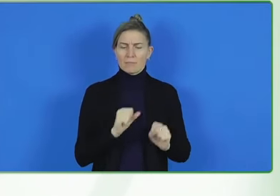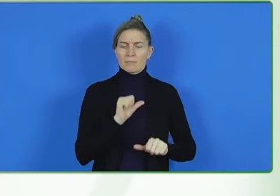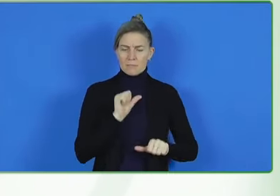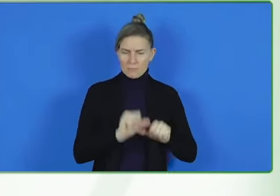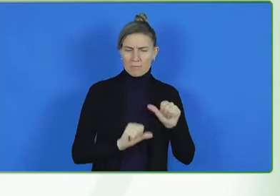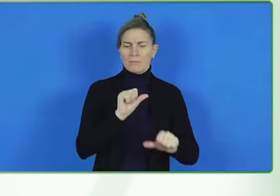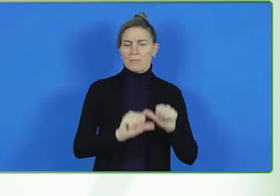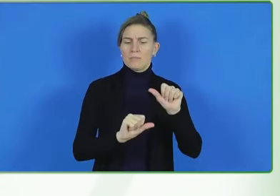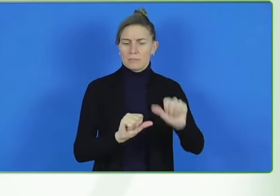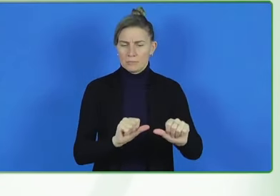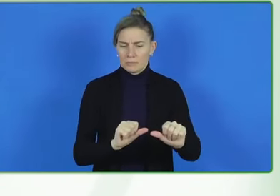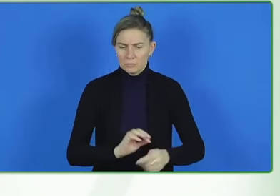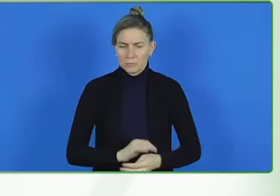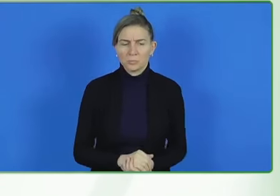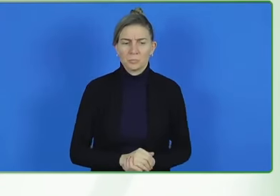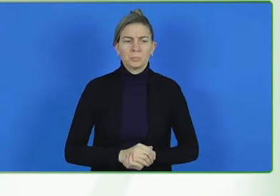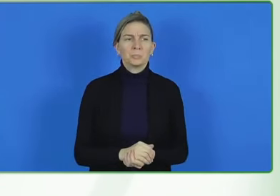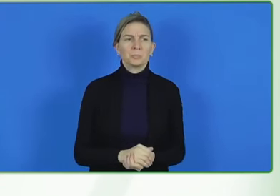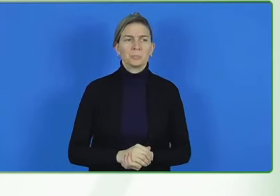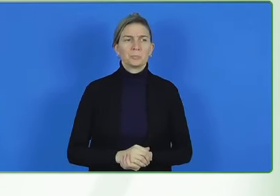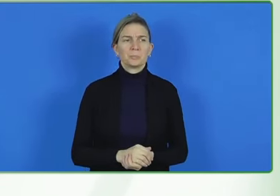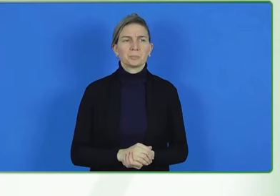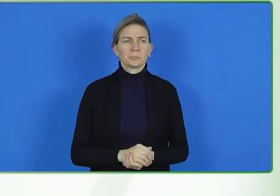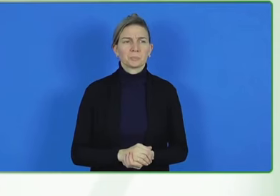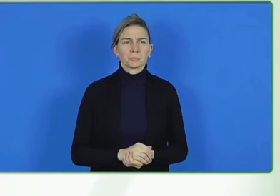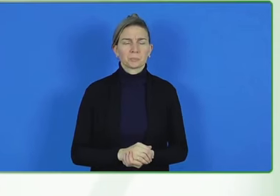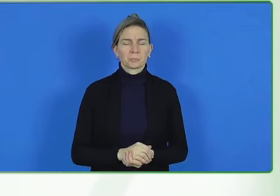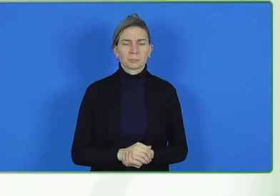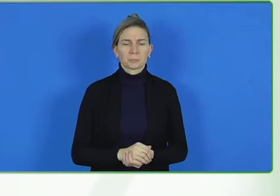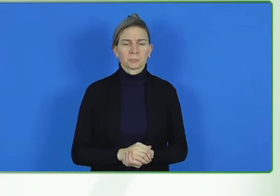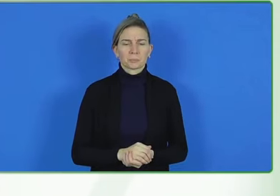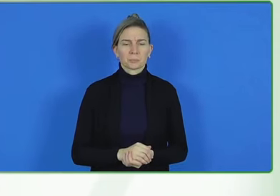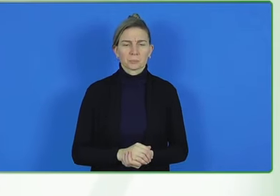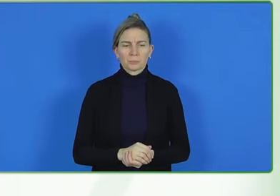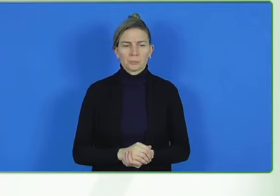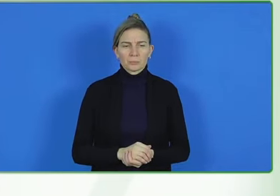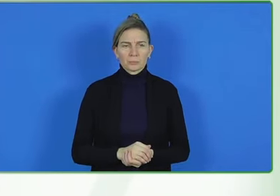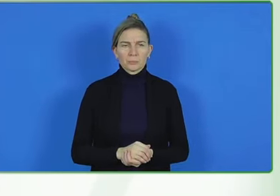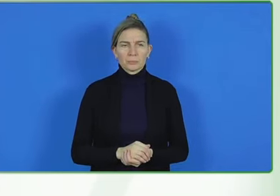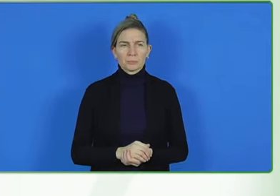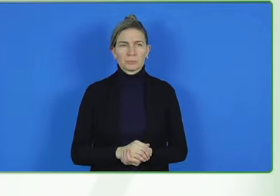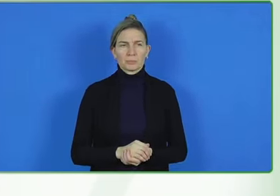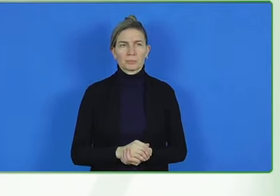of accessibility. We have established